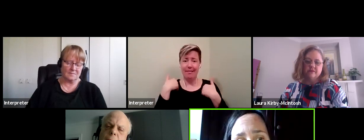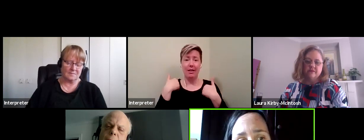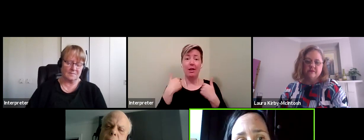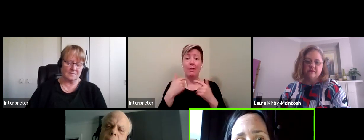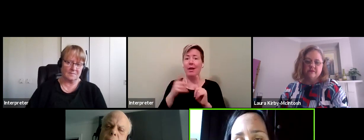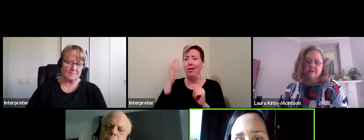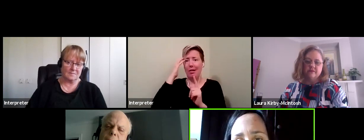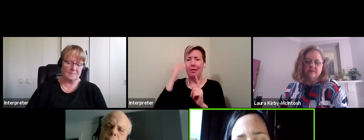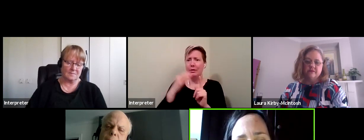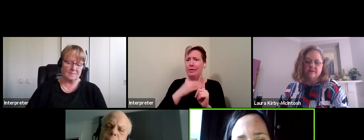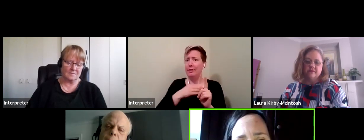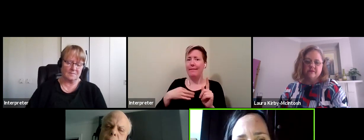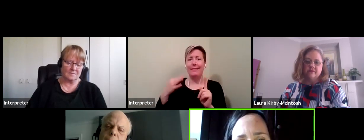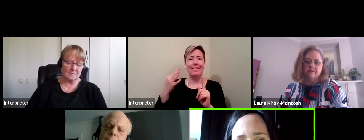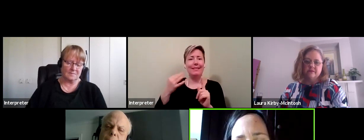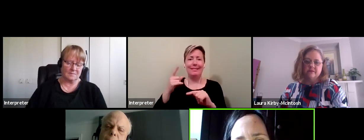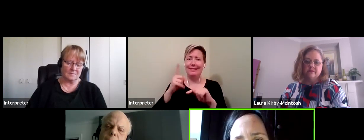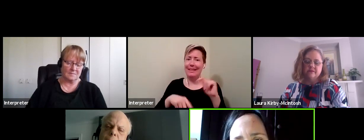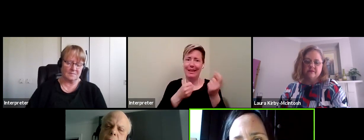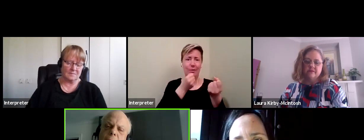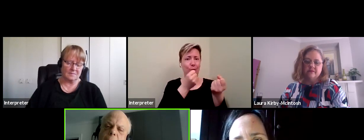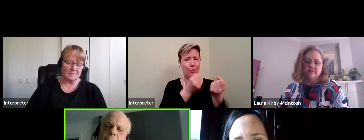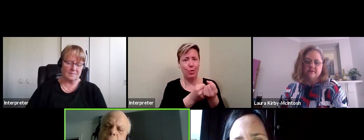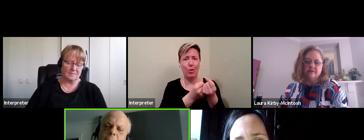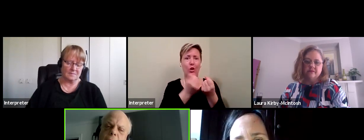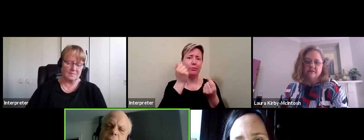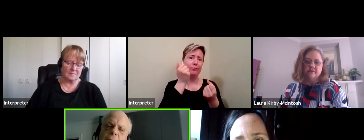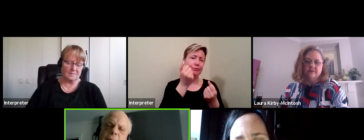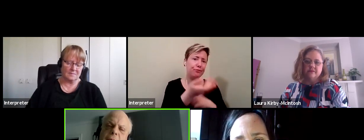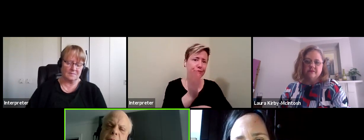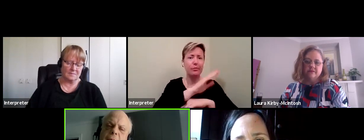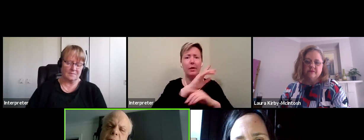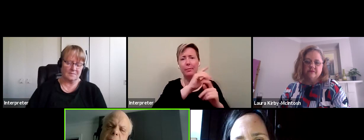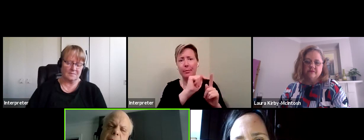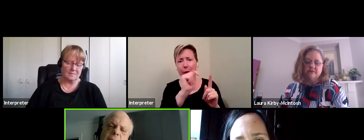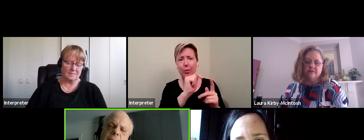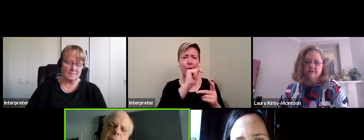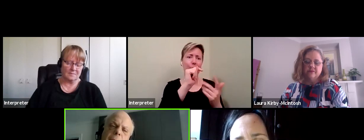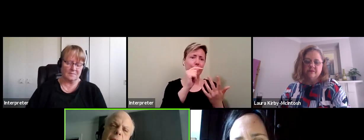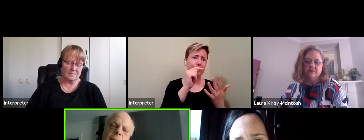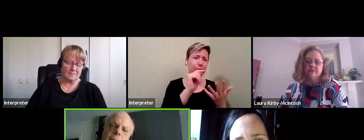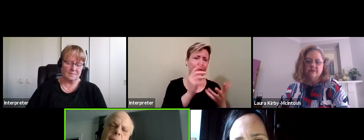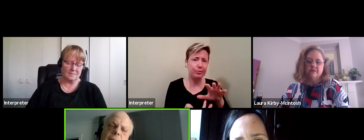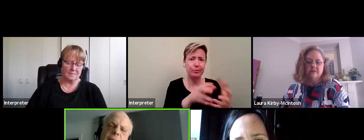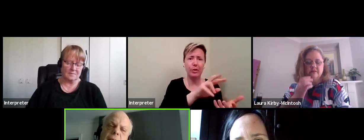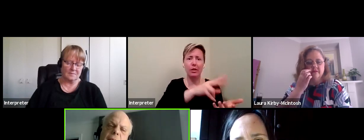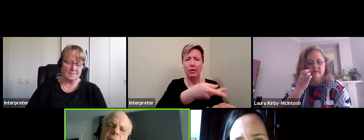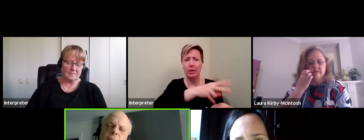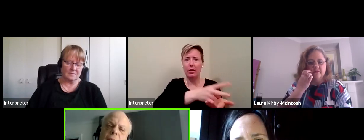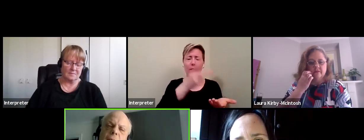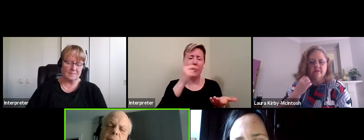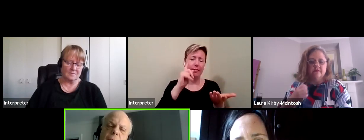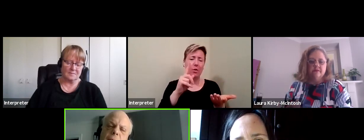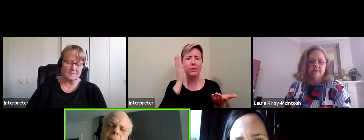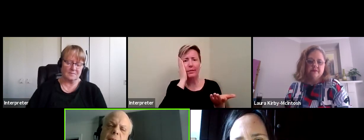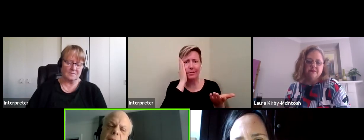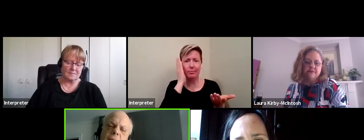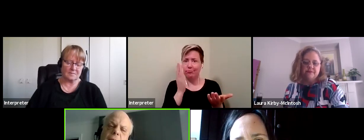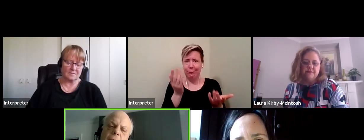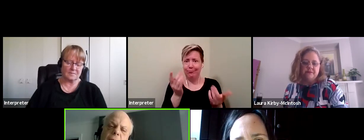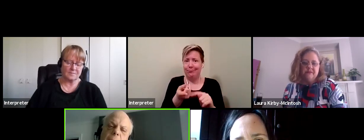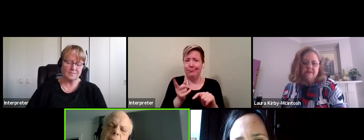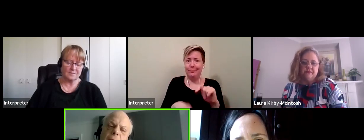Okay, do not have the time or expertise to help with this. okay, let me clarify this because I think some of our viewers may not realize this. So you need